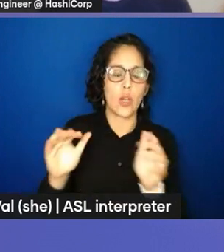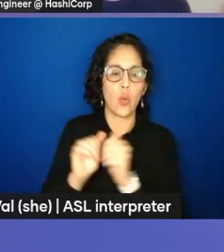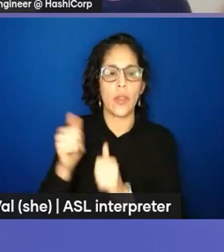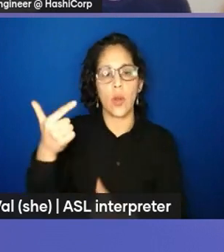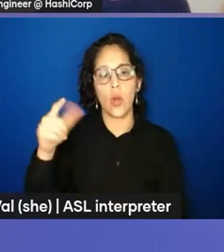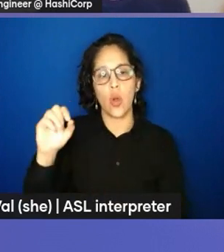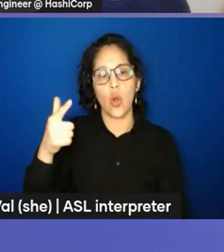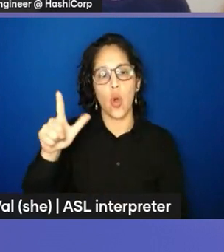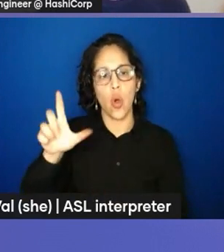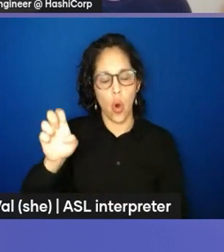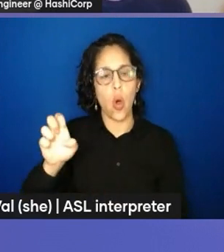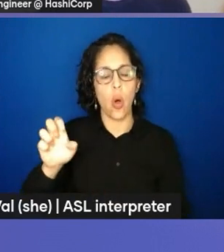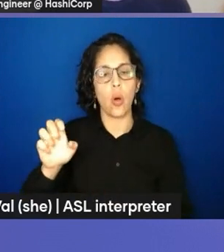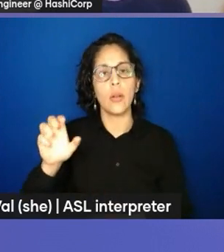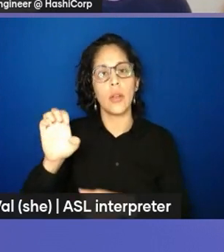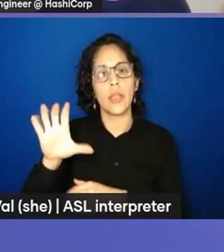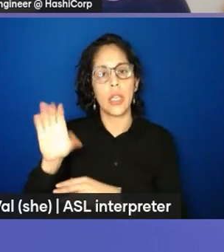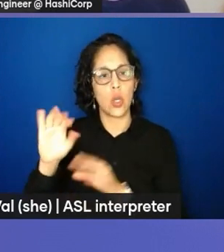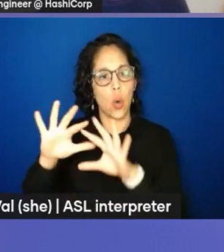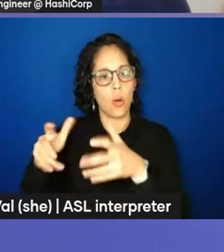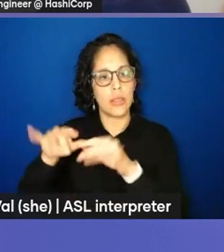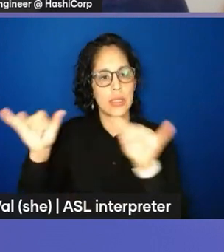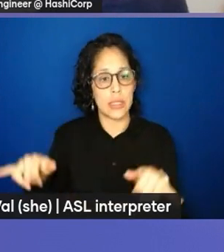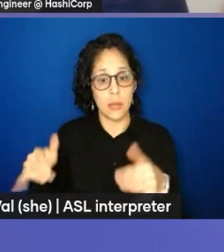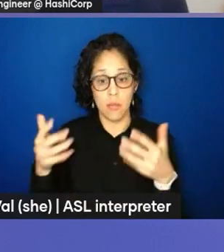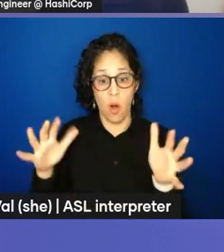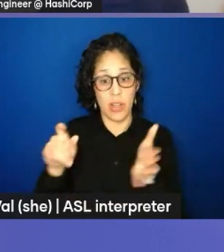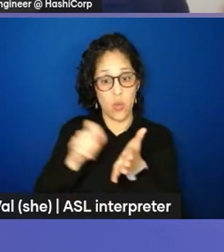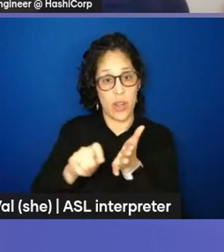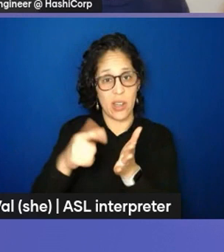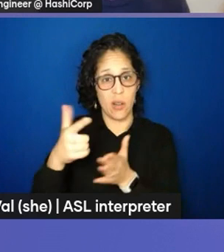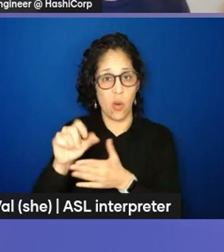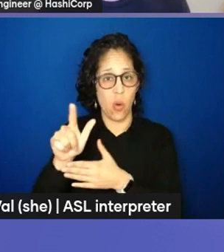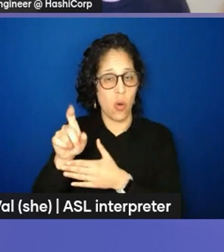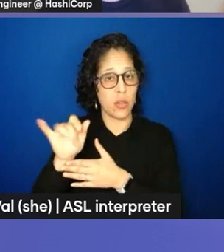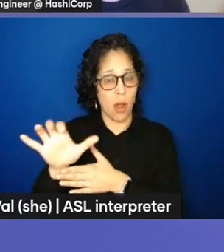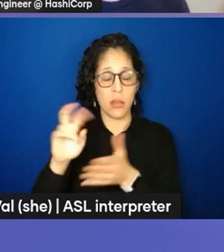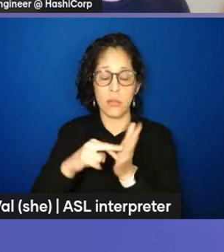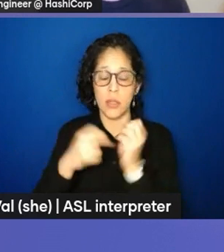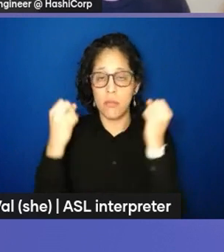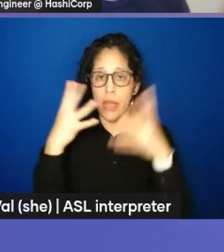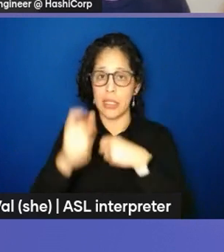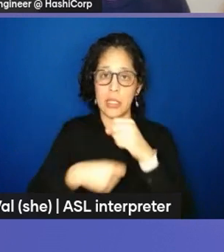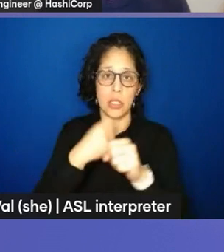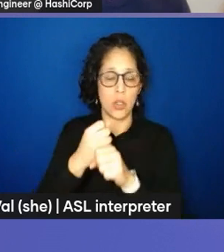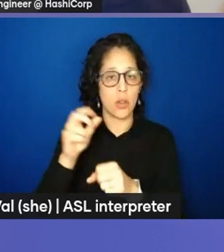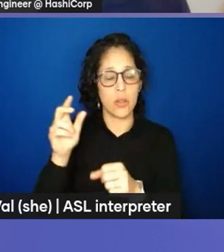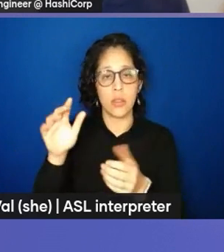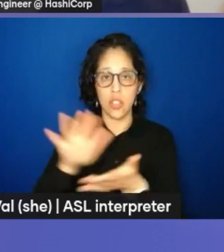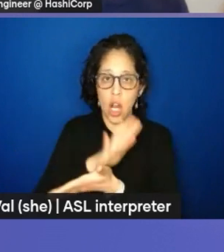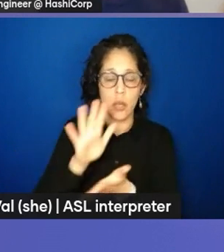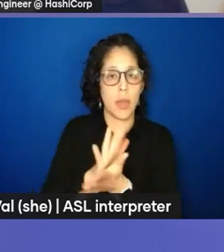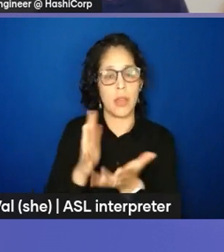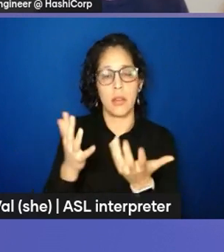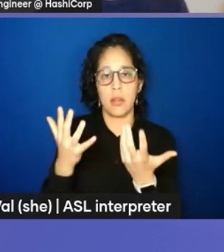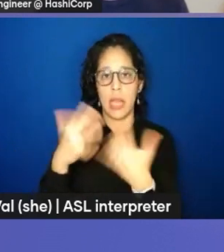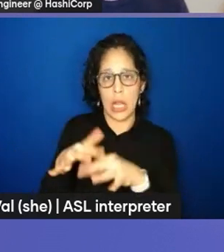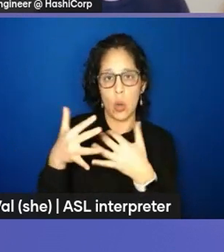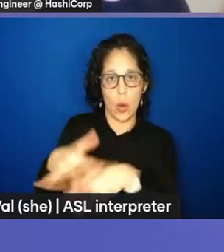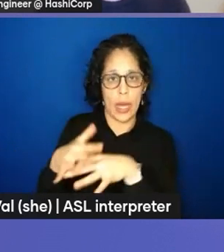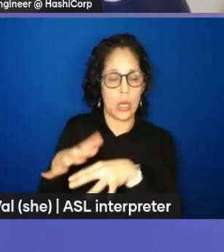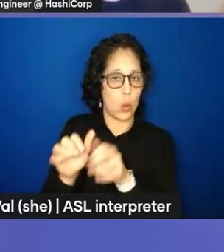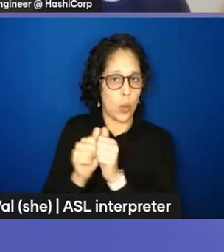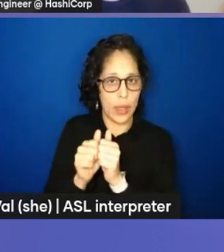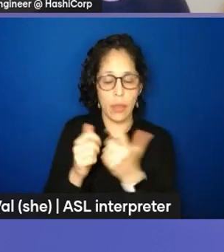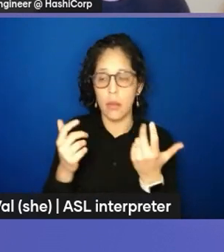I think the very first RFCs were already written in Google Docs, so we already had years of documents to integrate with. And like I already mentioned,